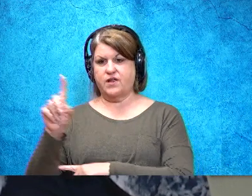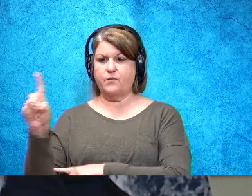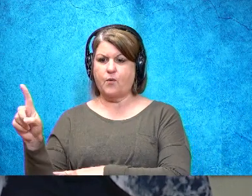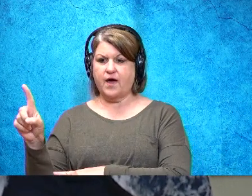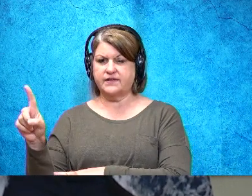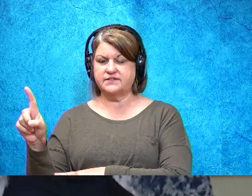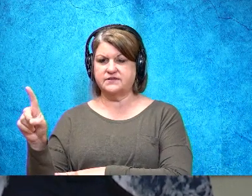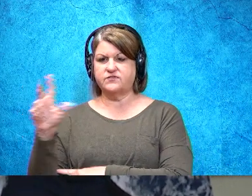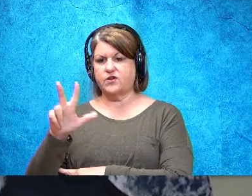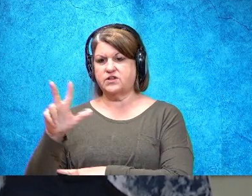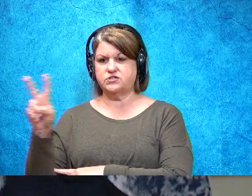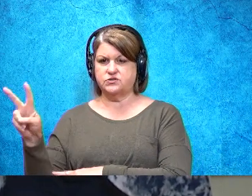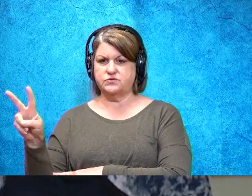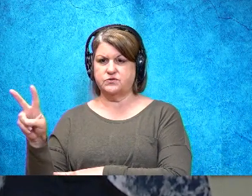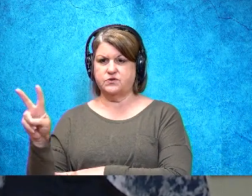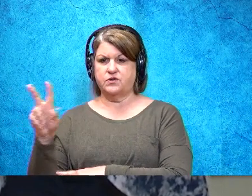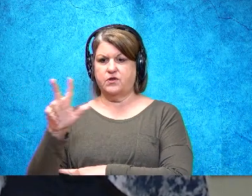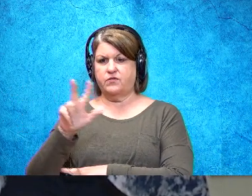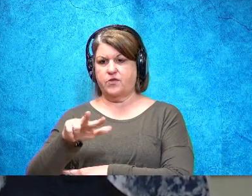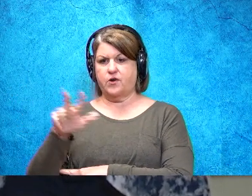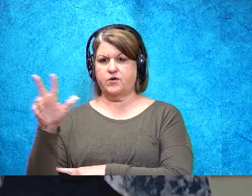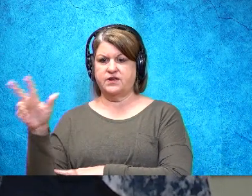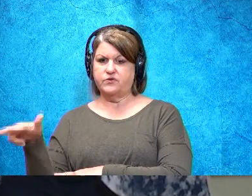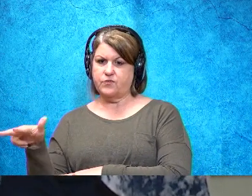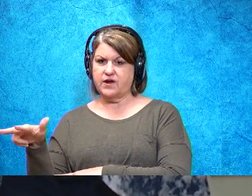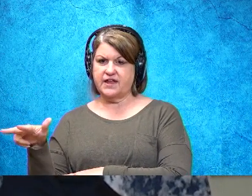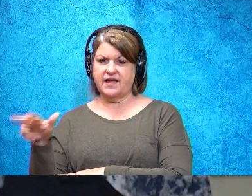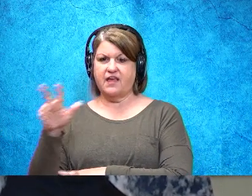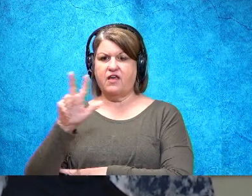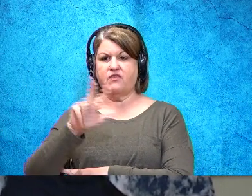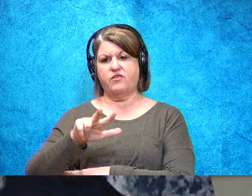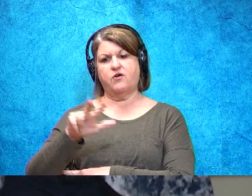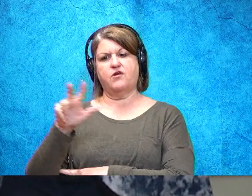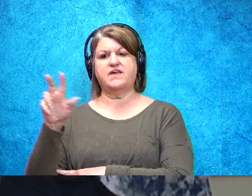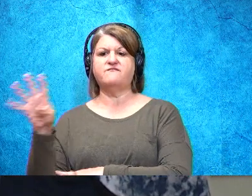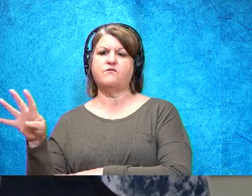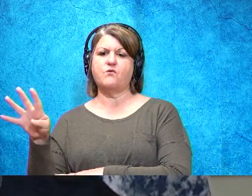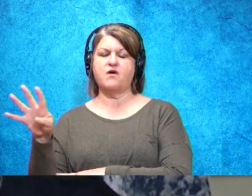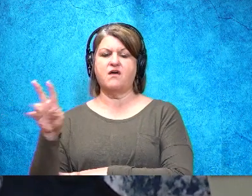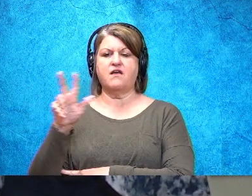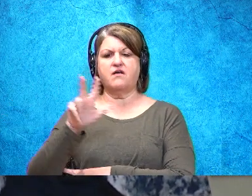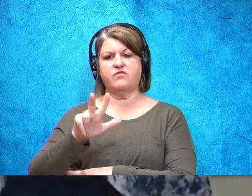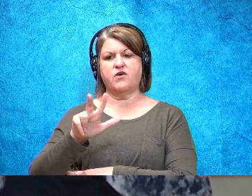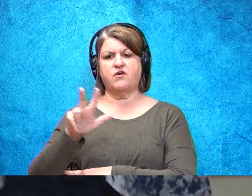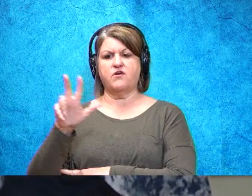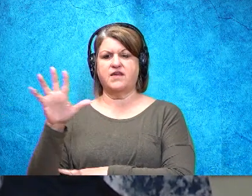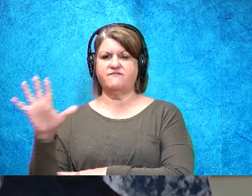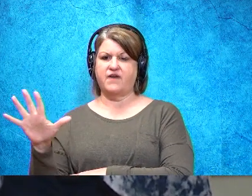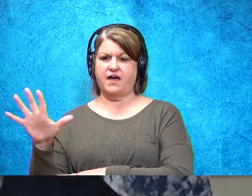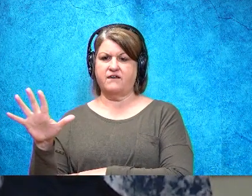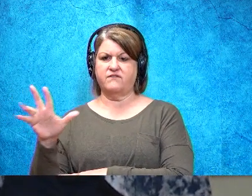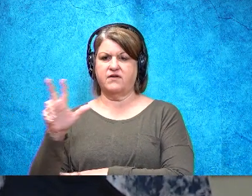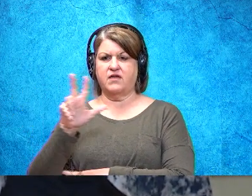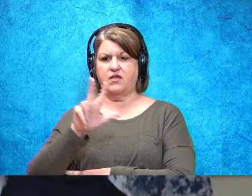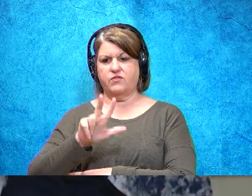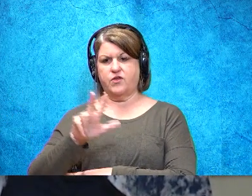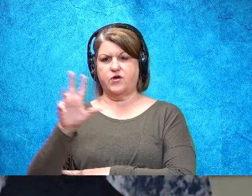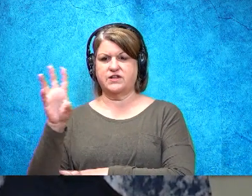31, 32, 33, 34,